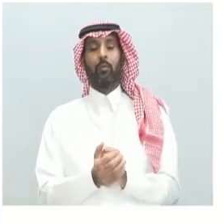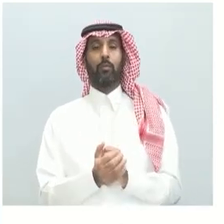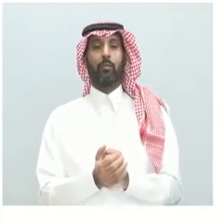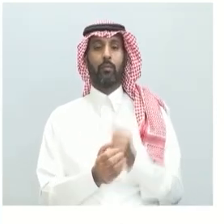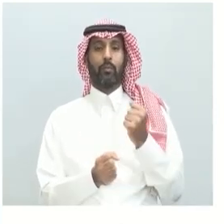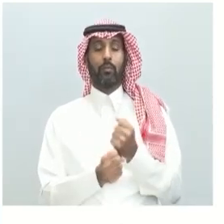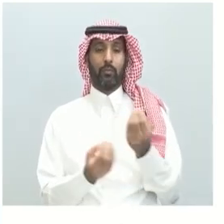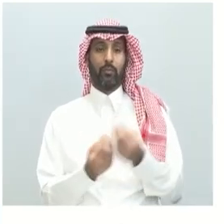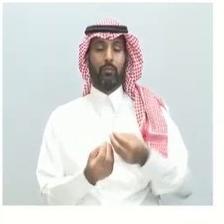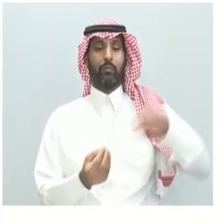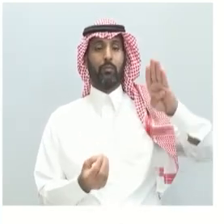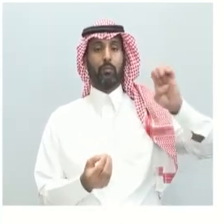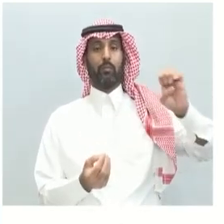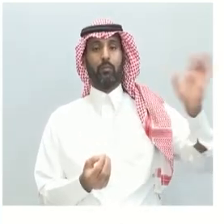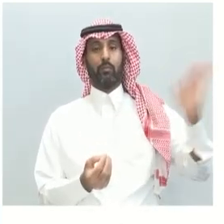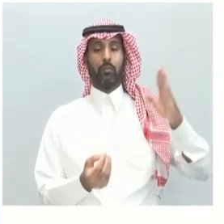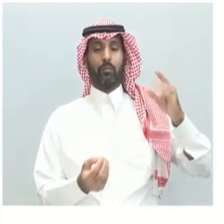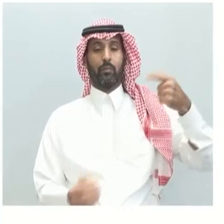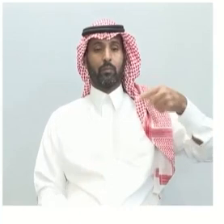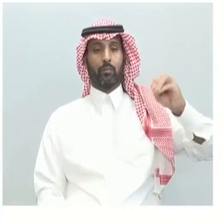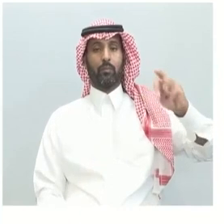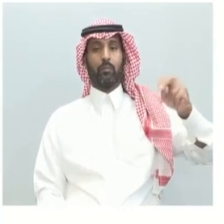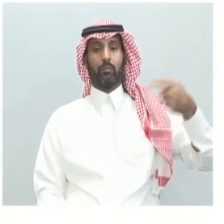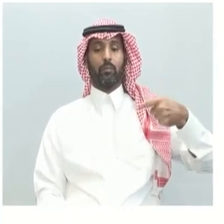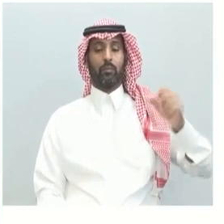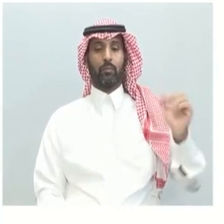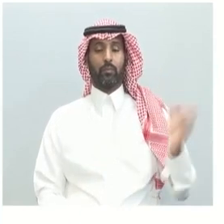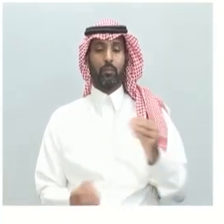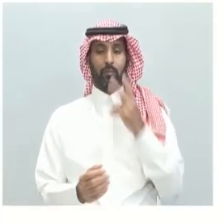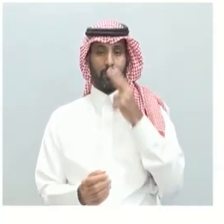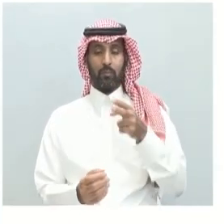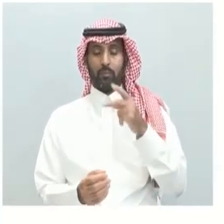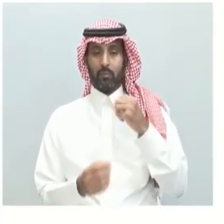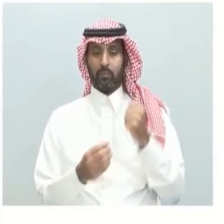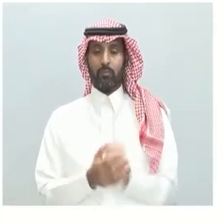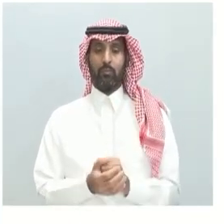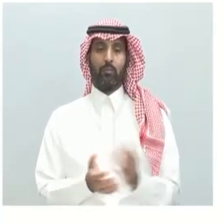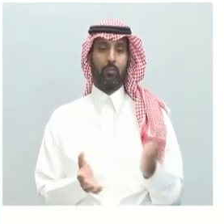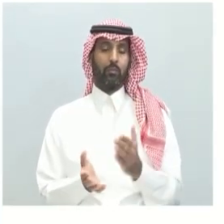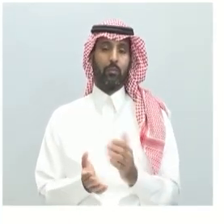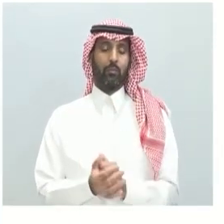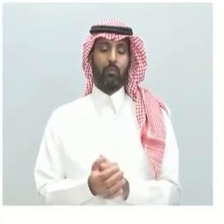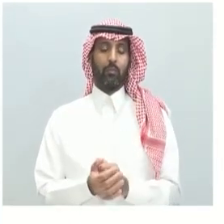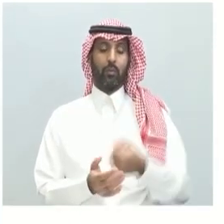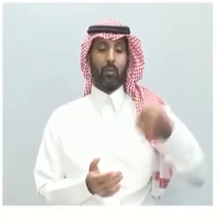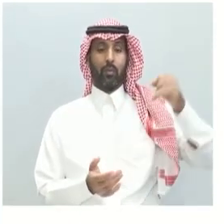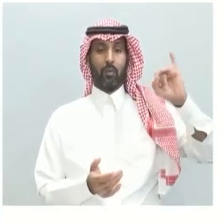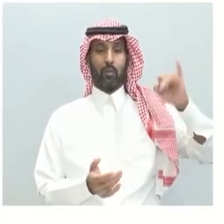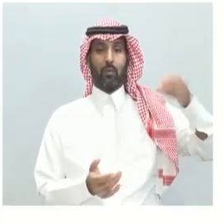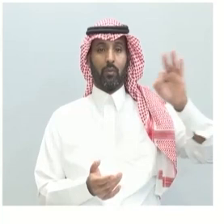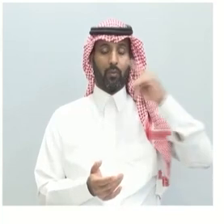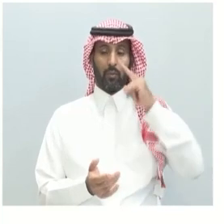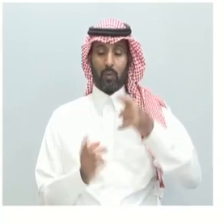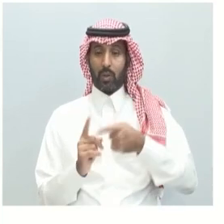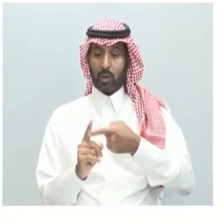And the future with be going to or will in the result clause. Let's look at some examples here. If we don't take